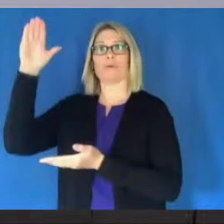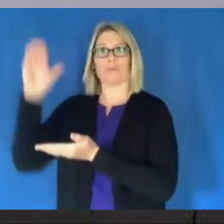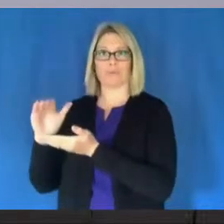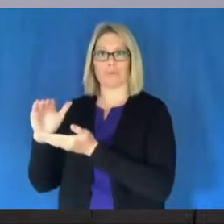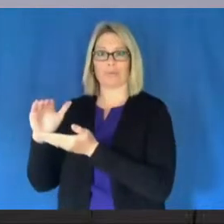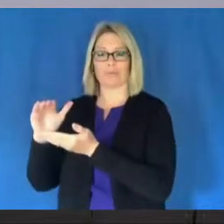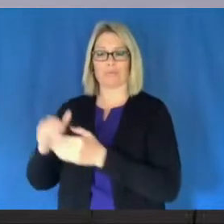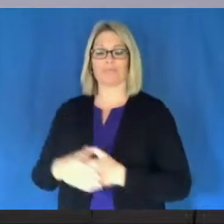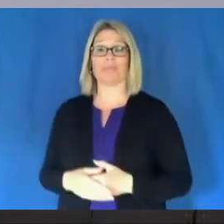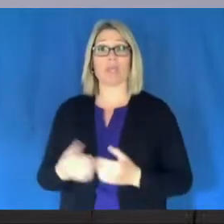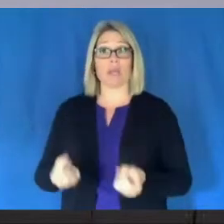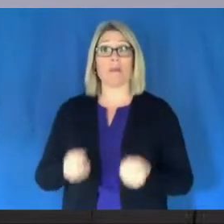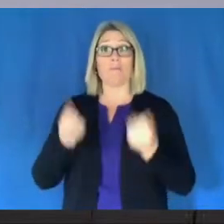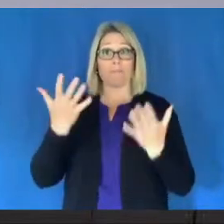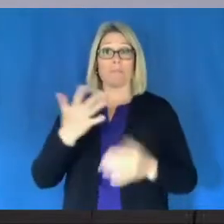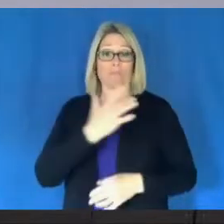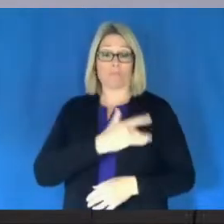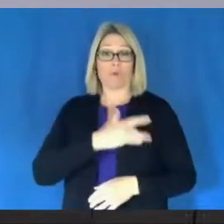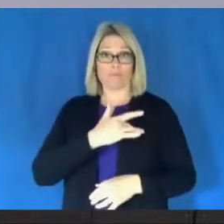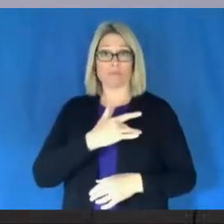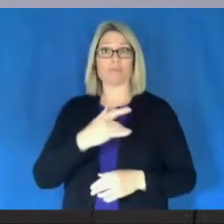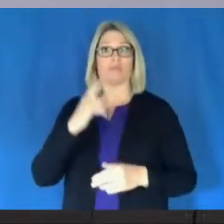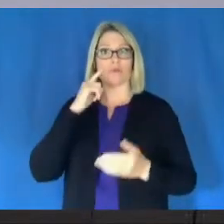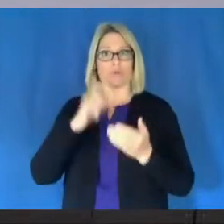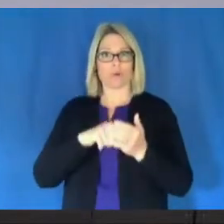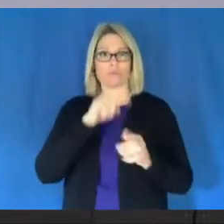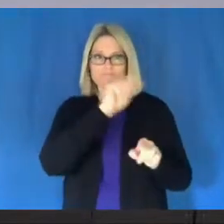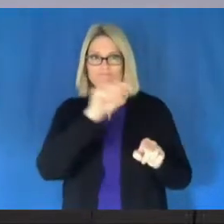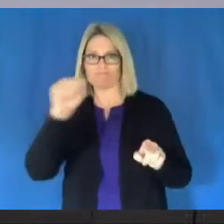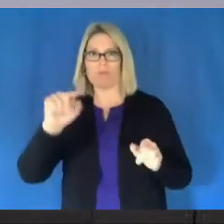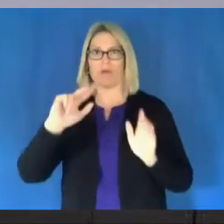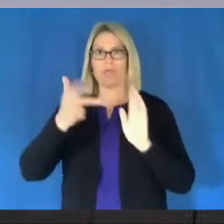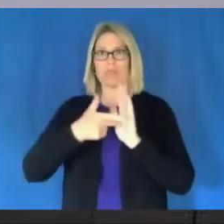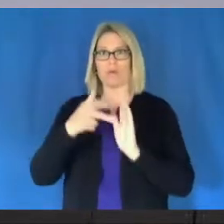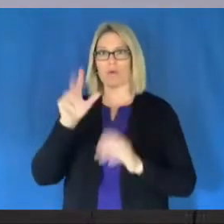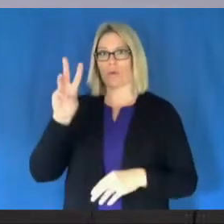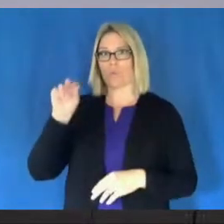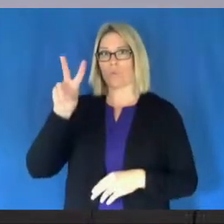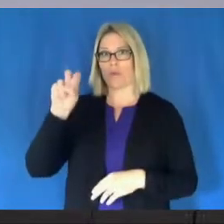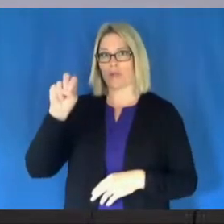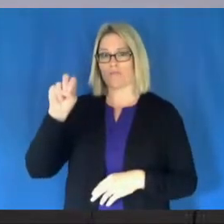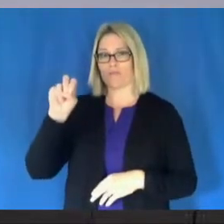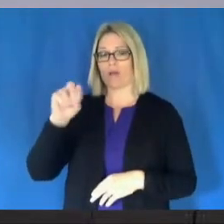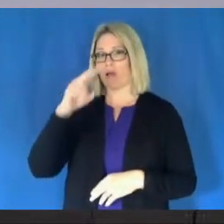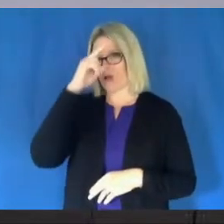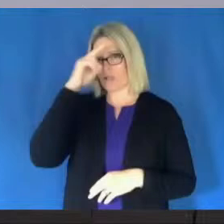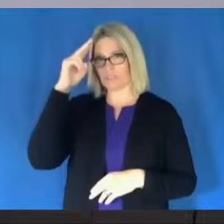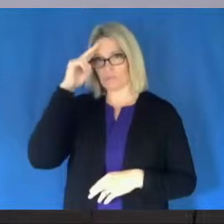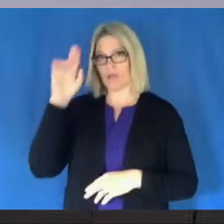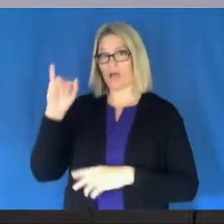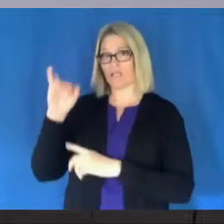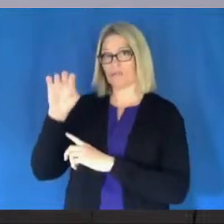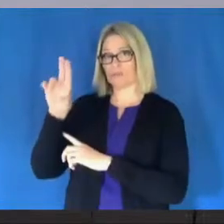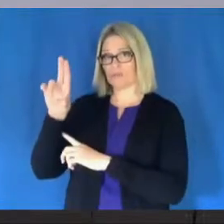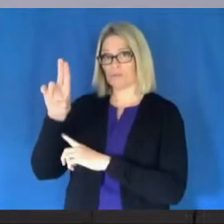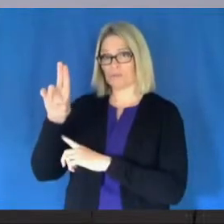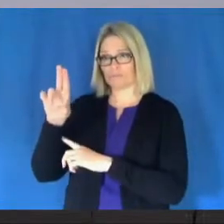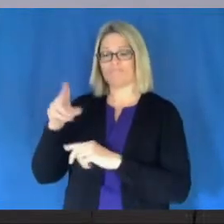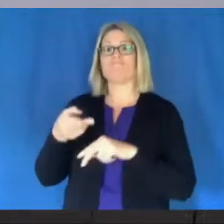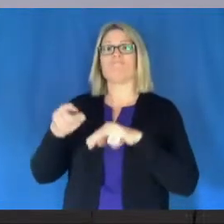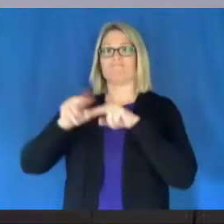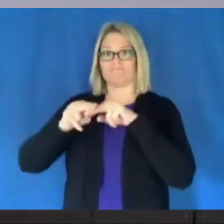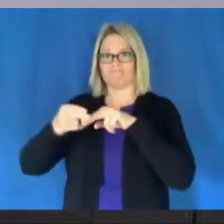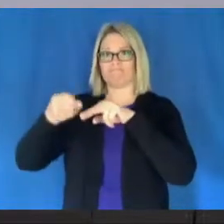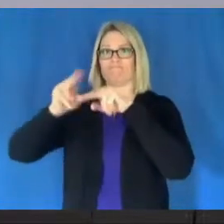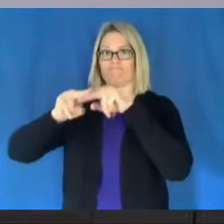dealing with the crushing impact of the third wave of COVID-19, hospitalizations and ICU admissions continue to increase.